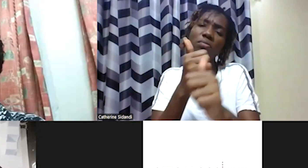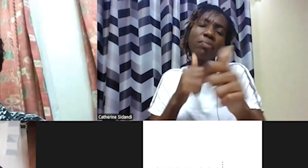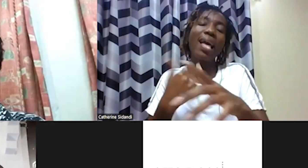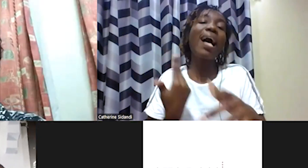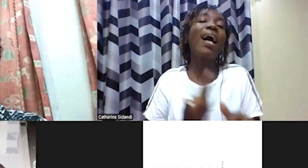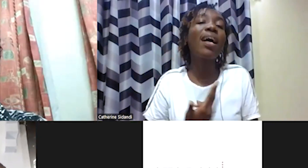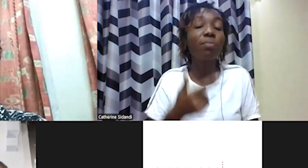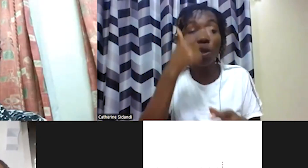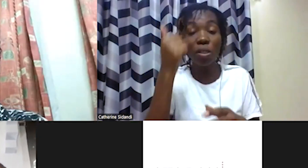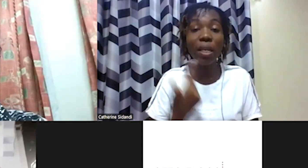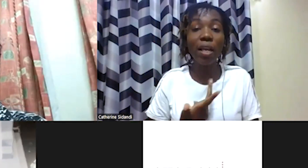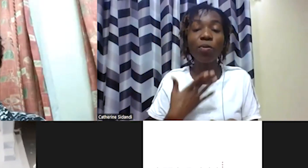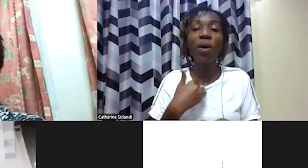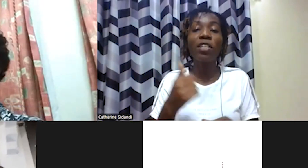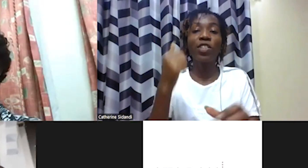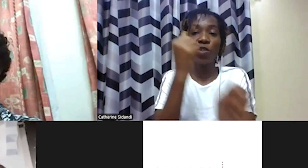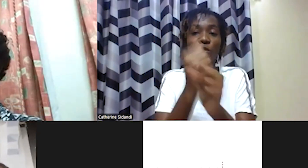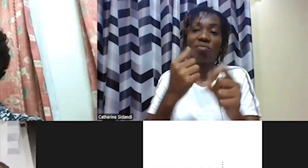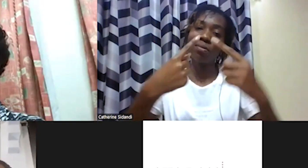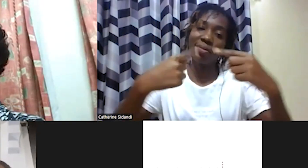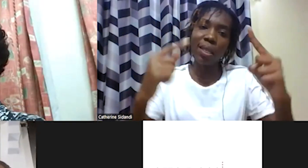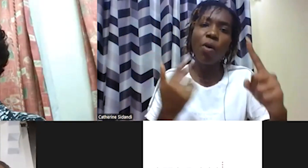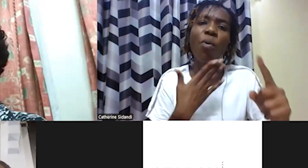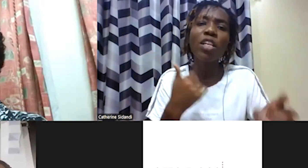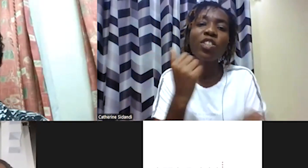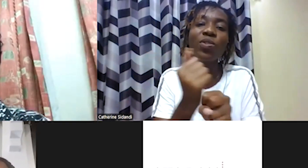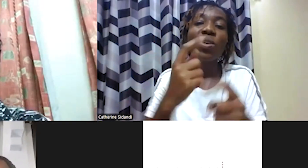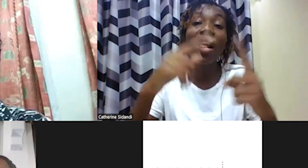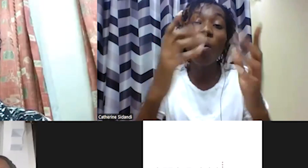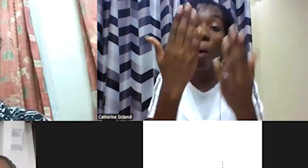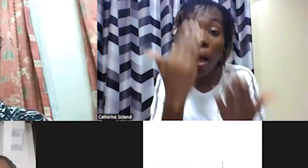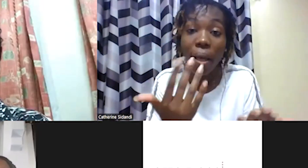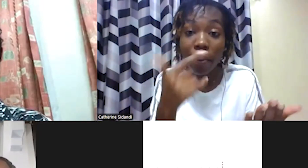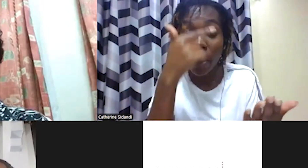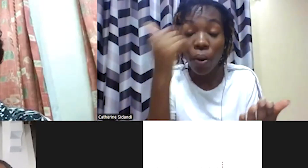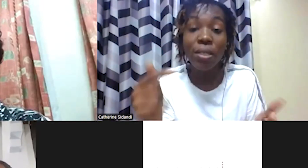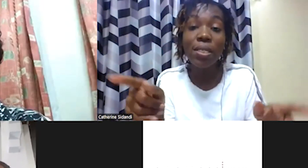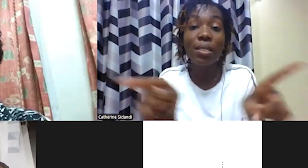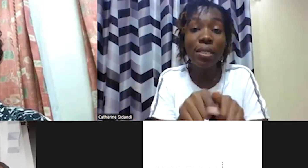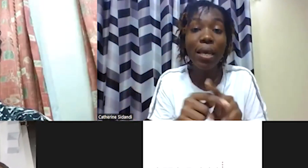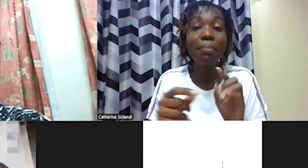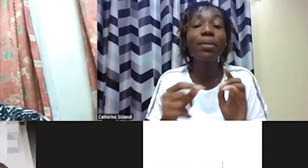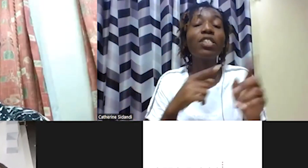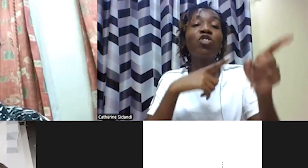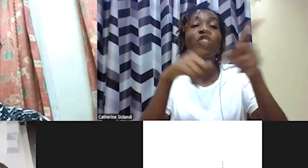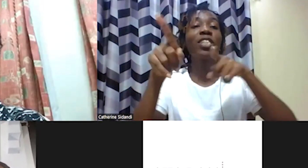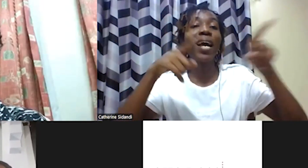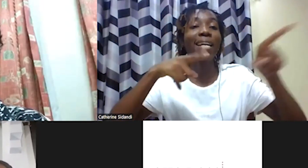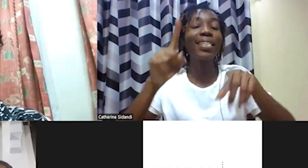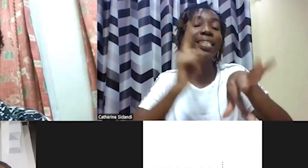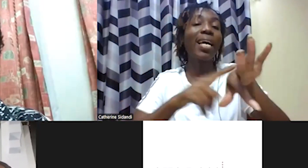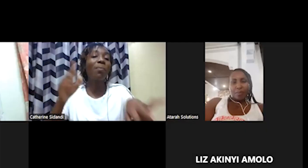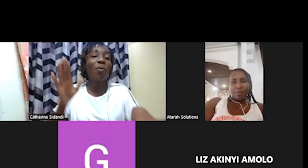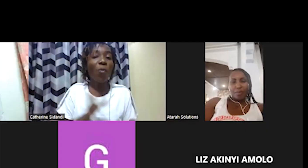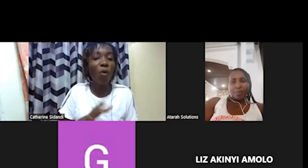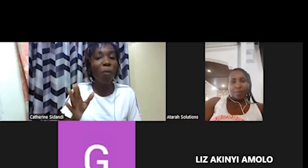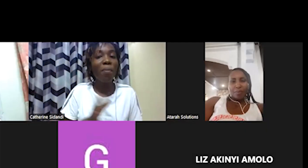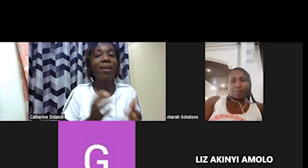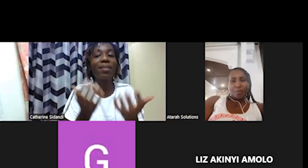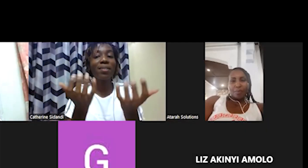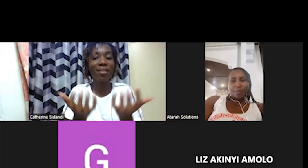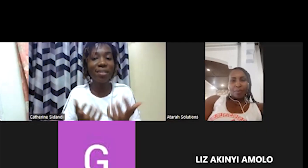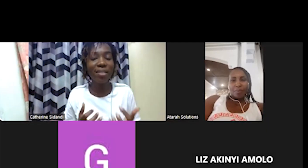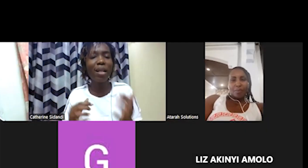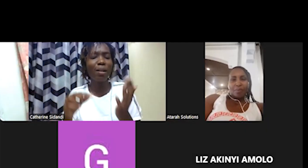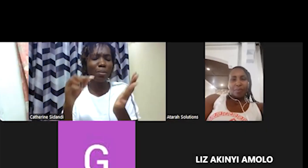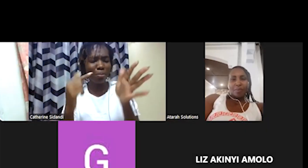do it right. Why do we want to do it right? Because like a journey, when a woman meets a thorn on the